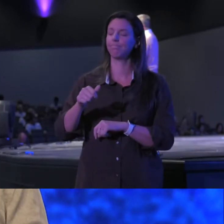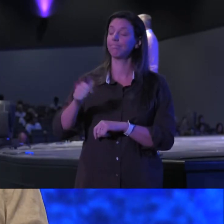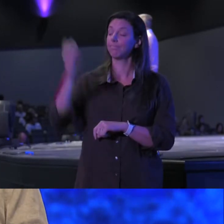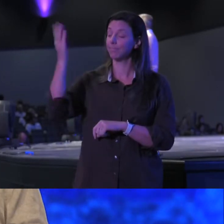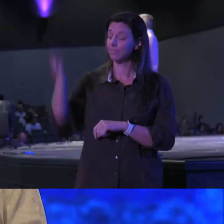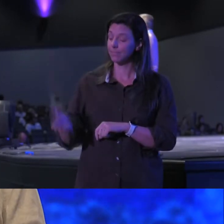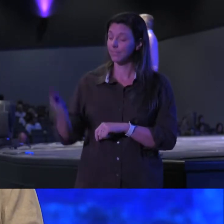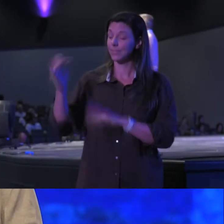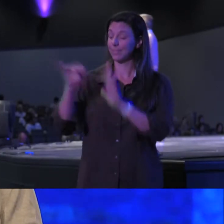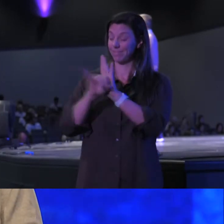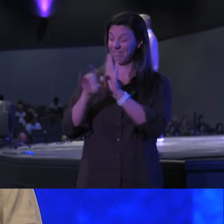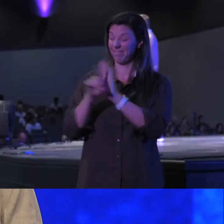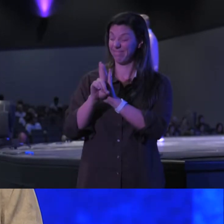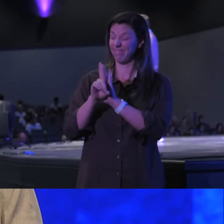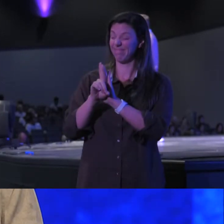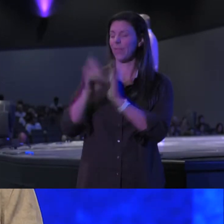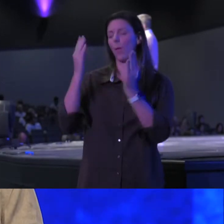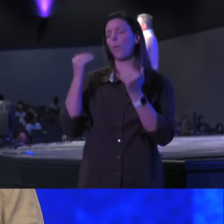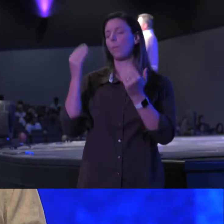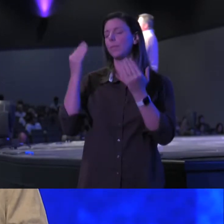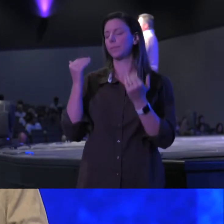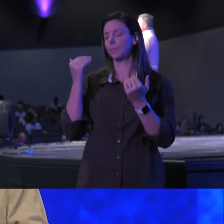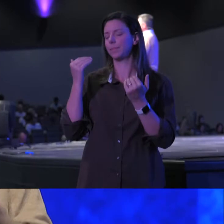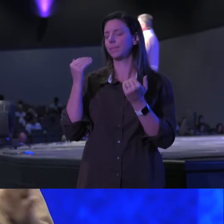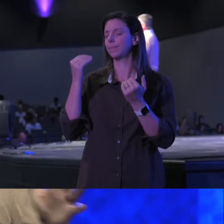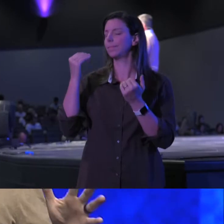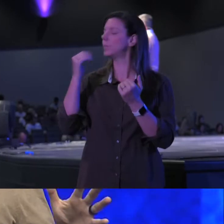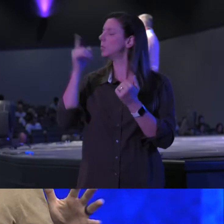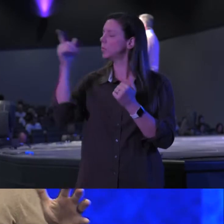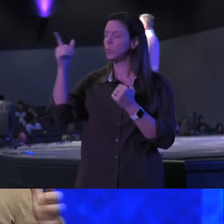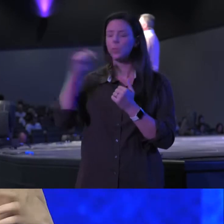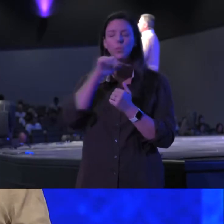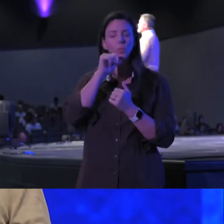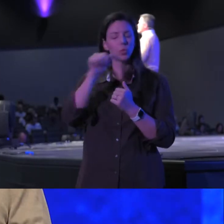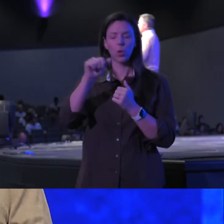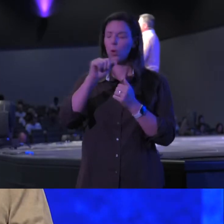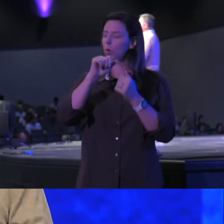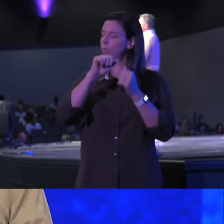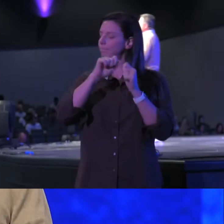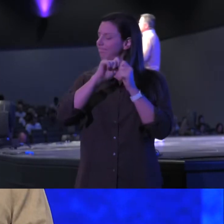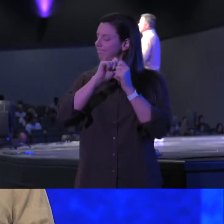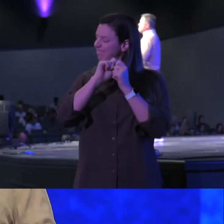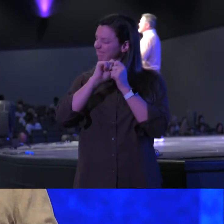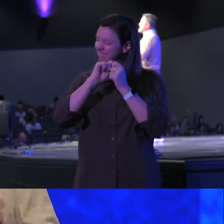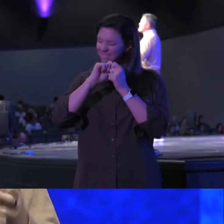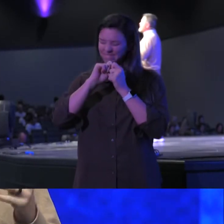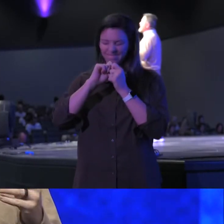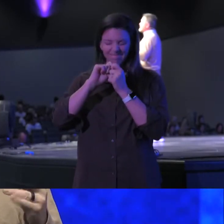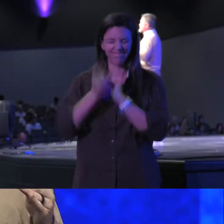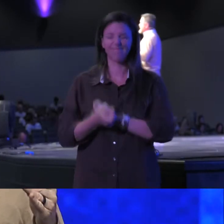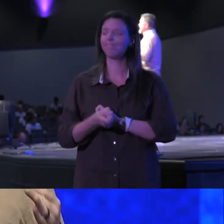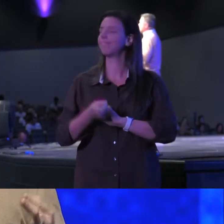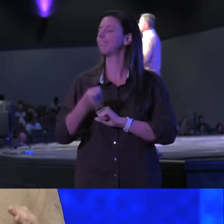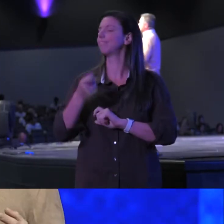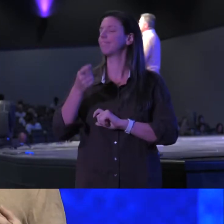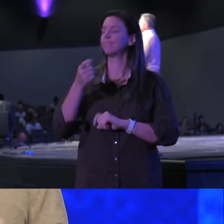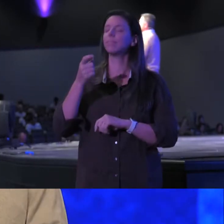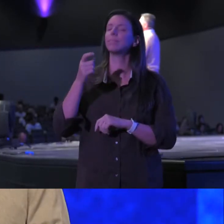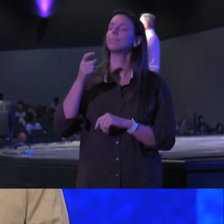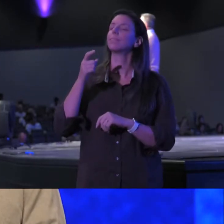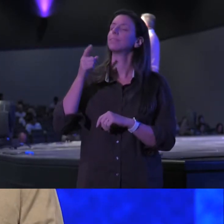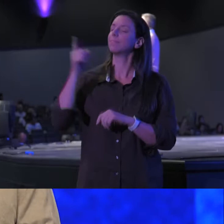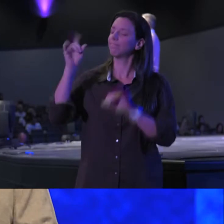identity. You do not move. You are the same. You are good. In my Father's